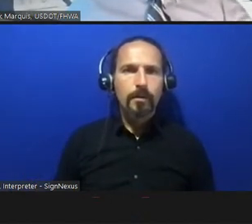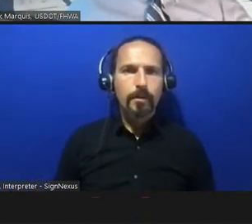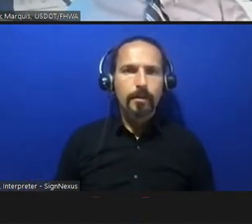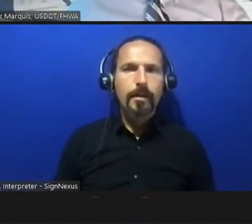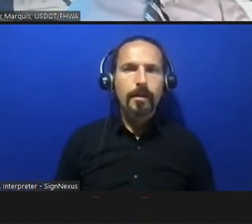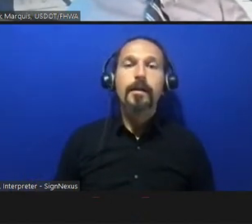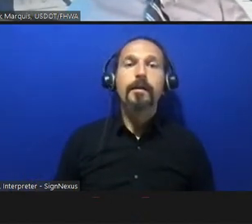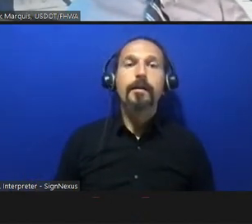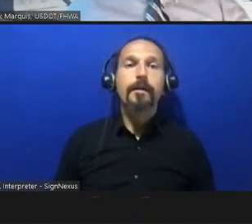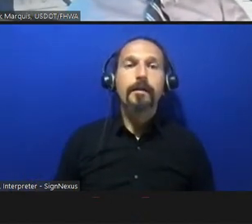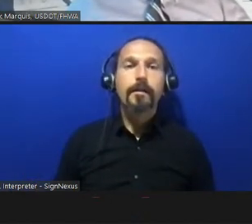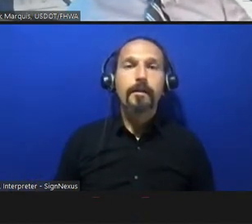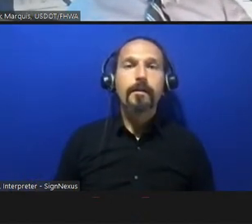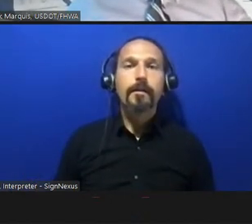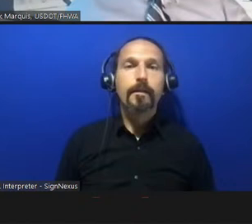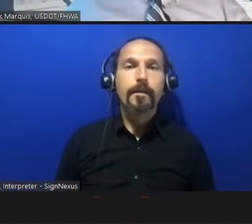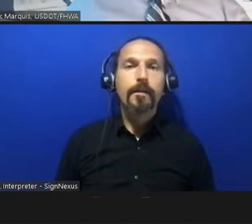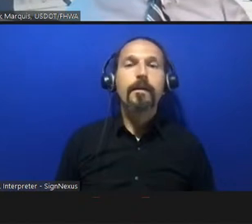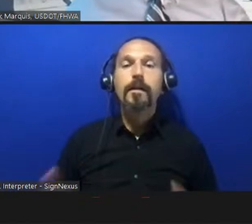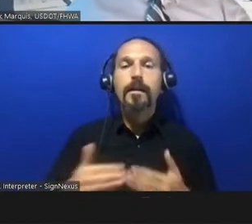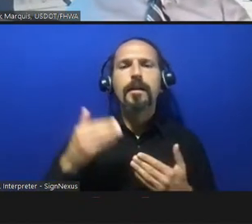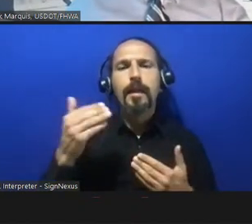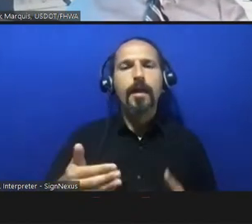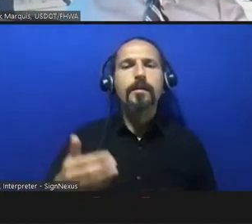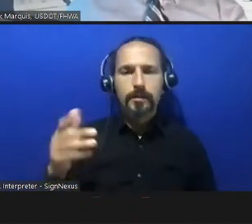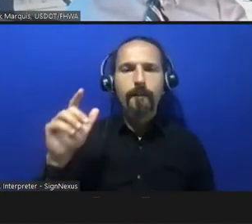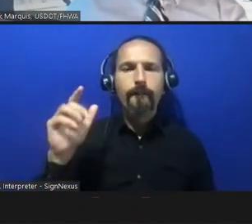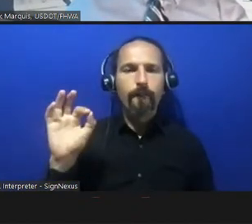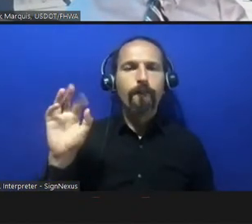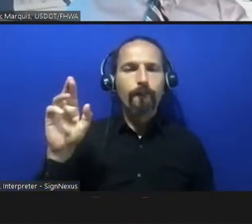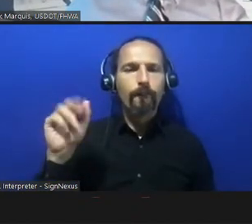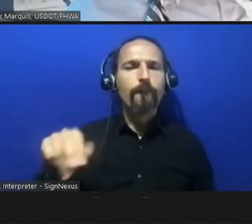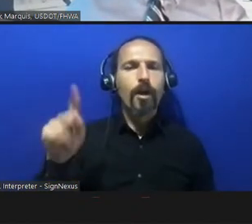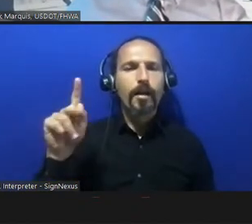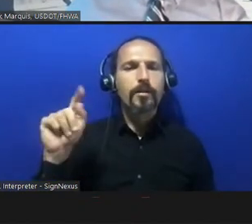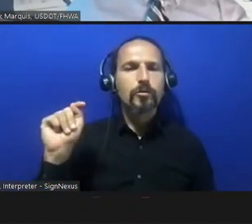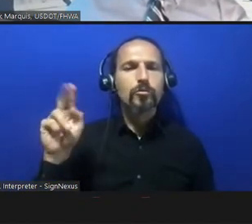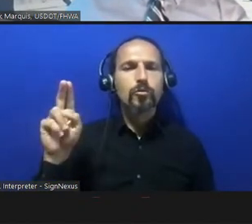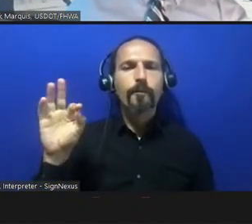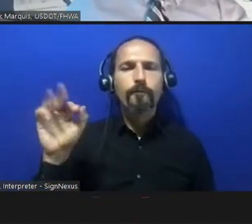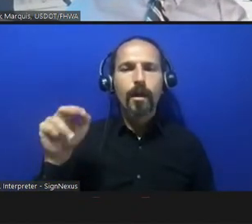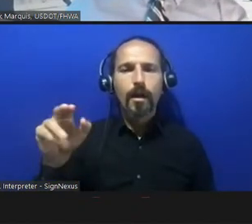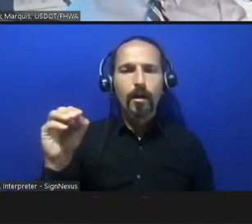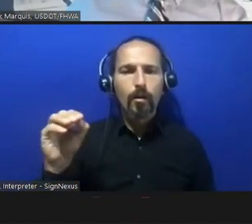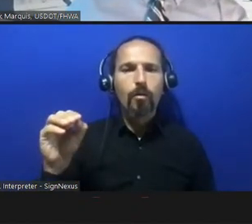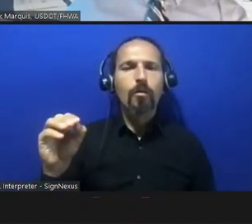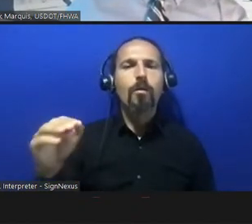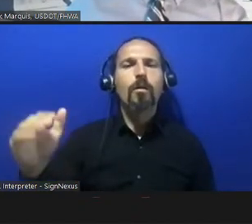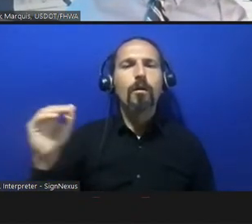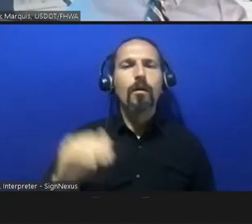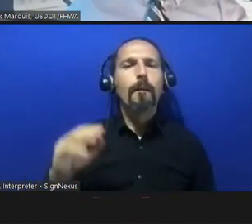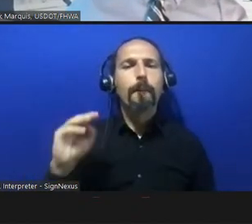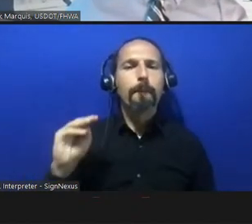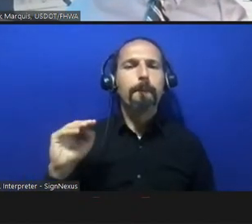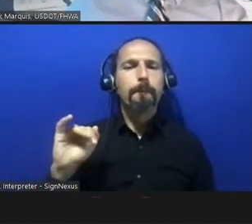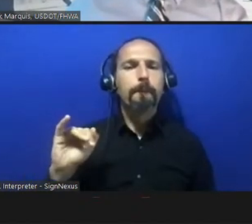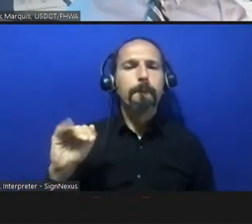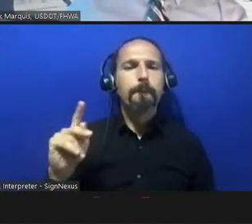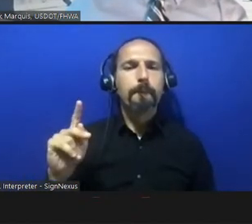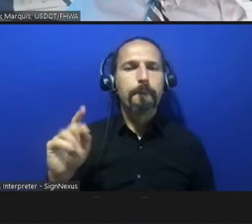our next speaker is frank tufano followed by michael adler